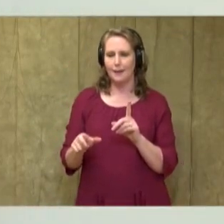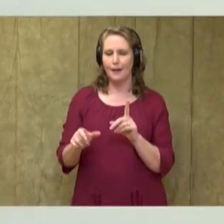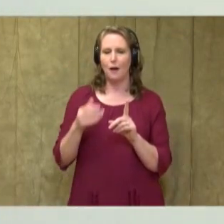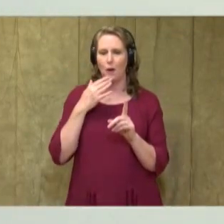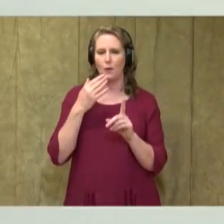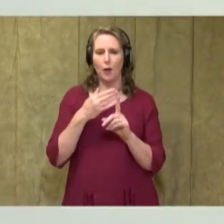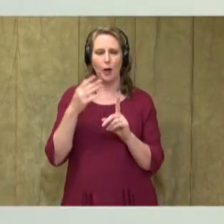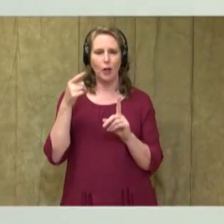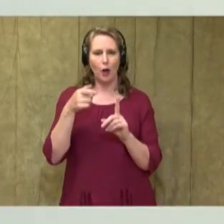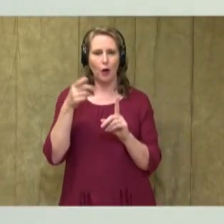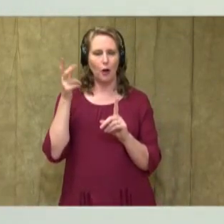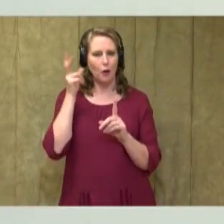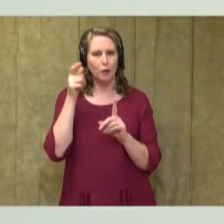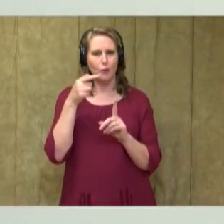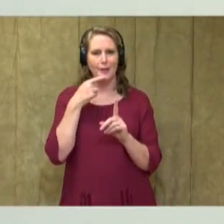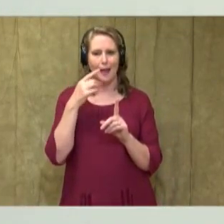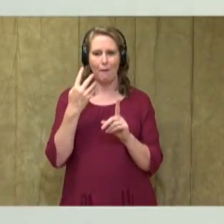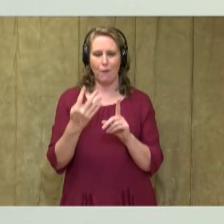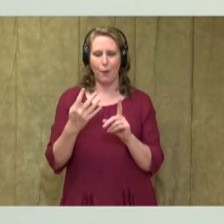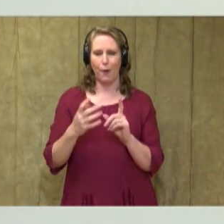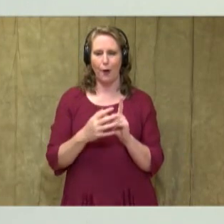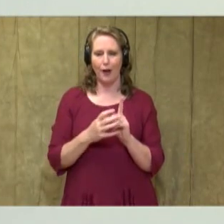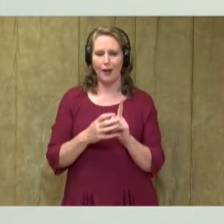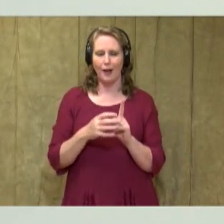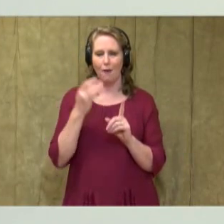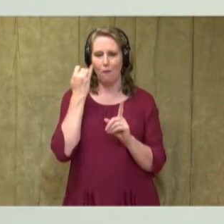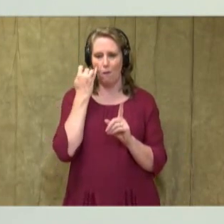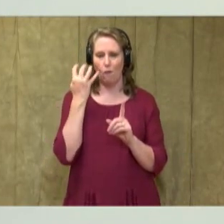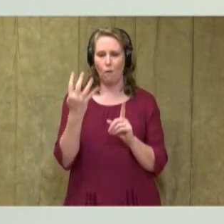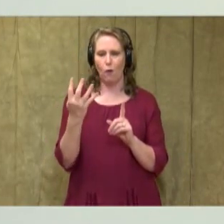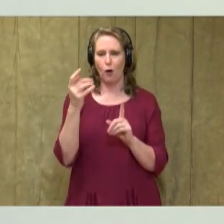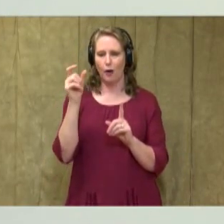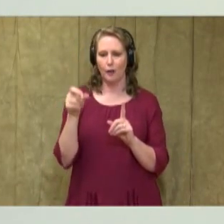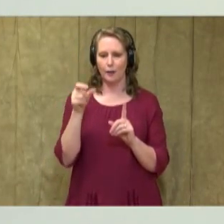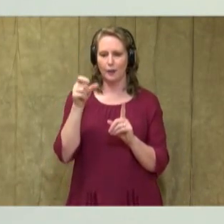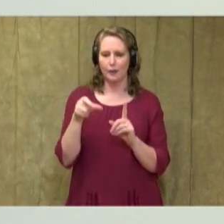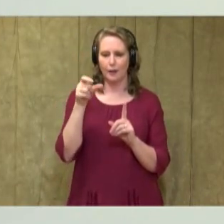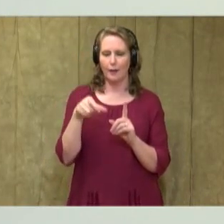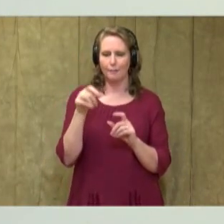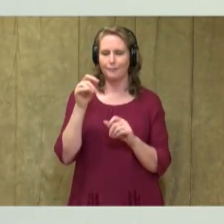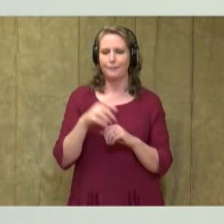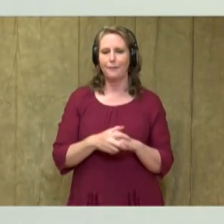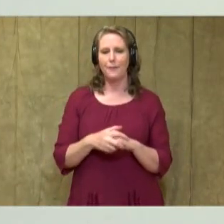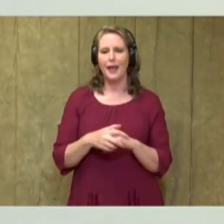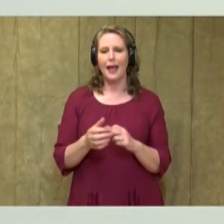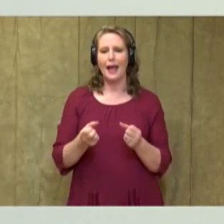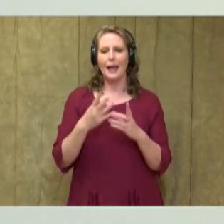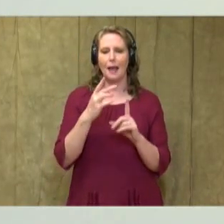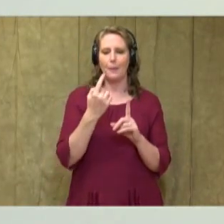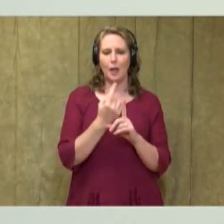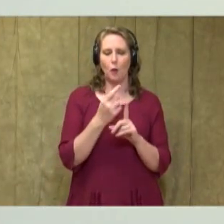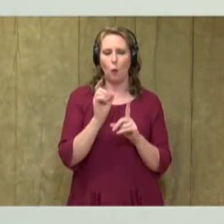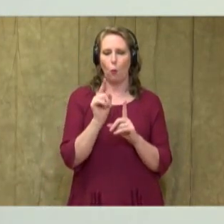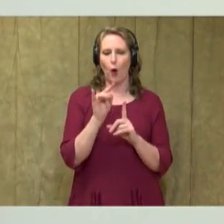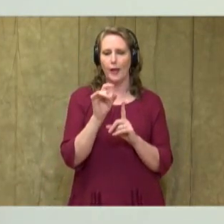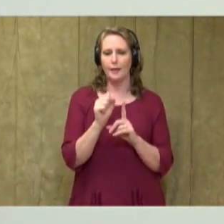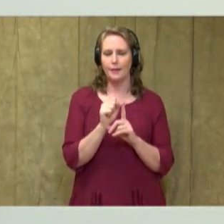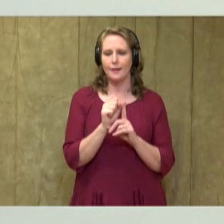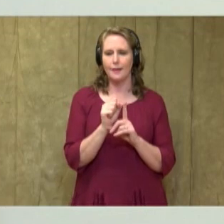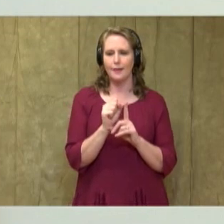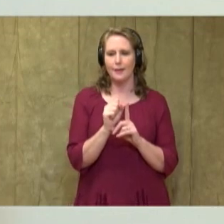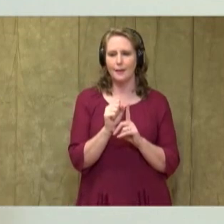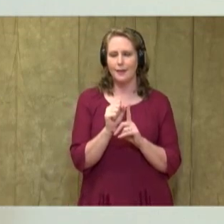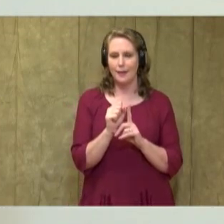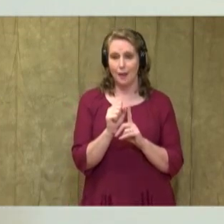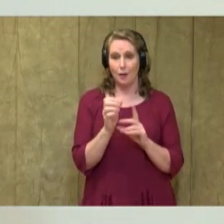Oh, good, I heard somebody say 4. All right, I see 4 tens. And then how many ones? We